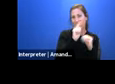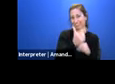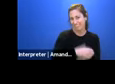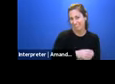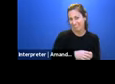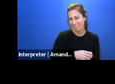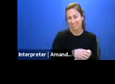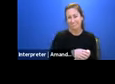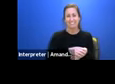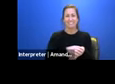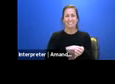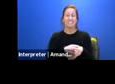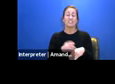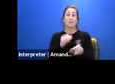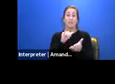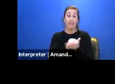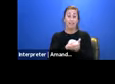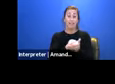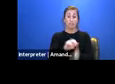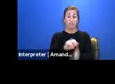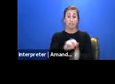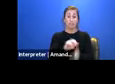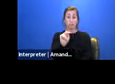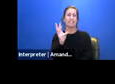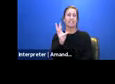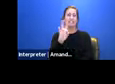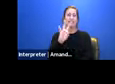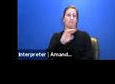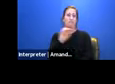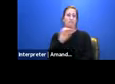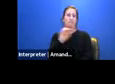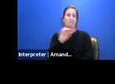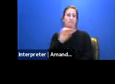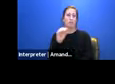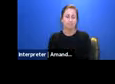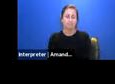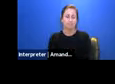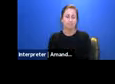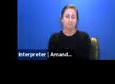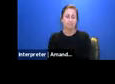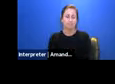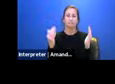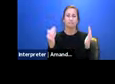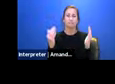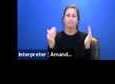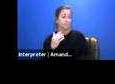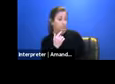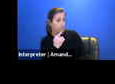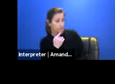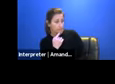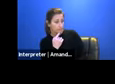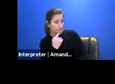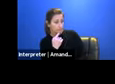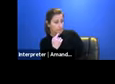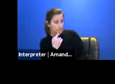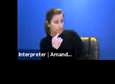agree, 67% in that bucket. As we move to the next question. That's three or